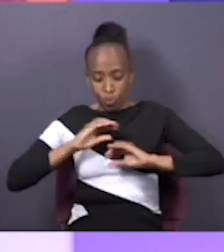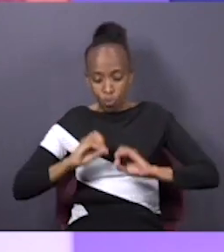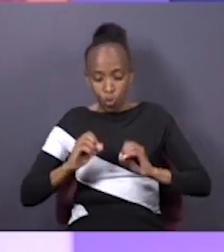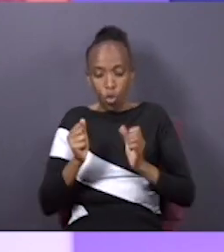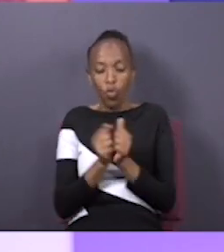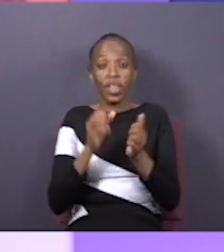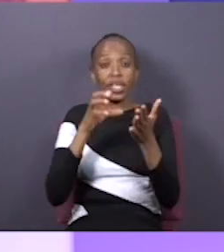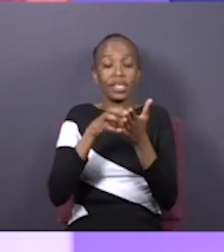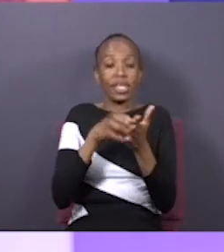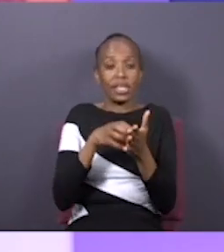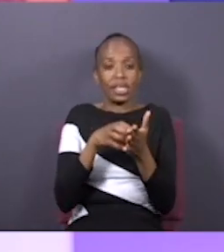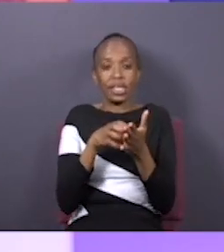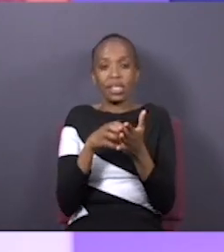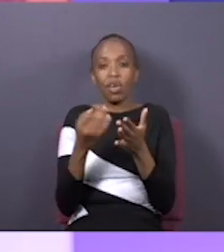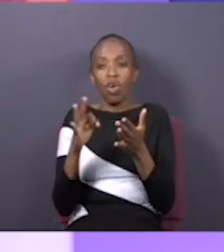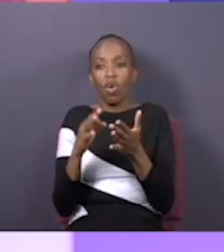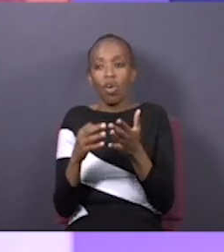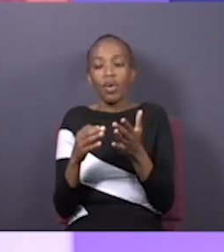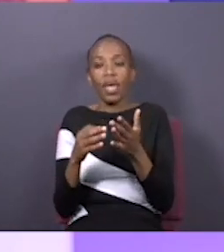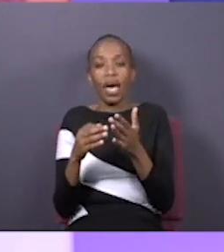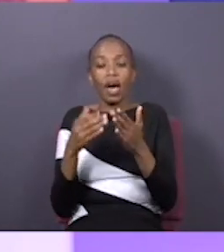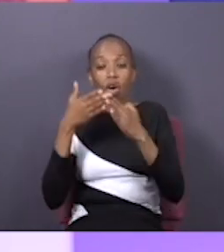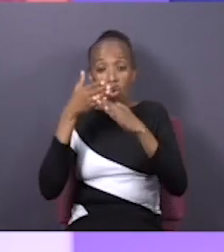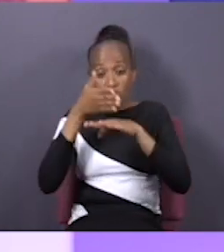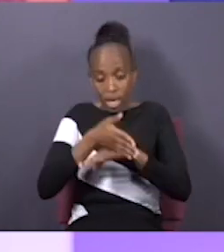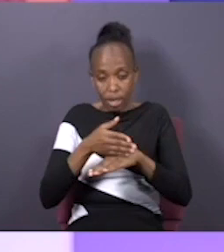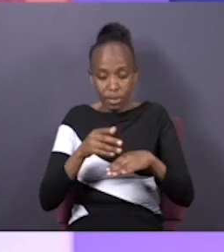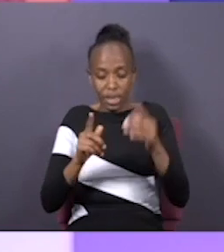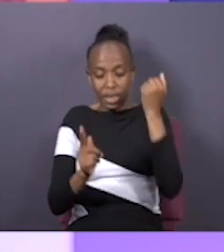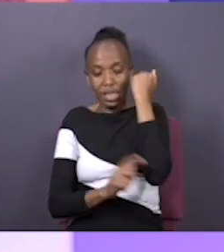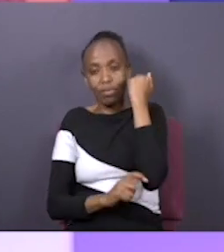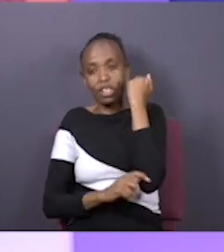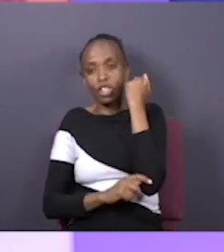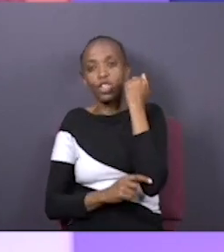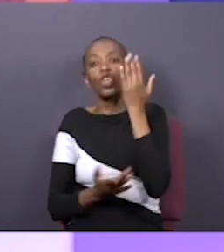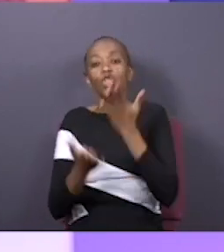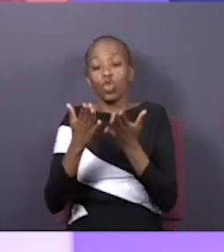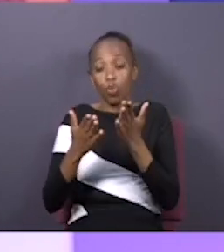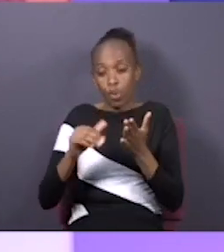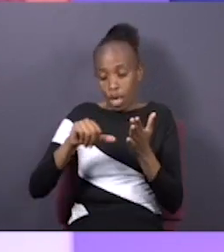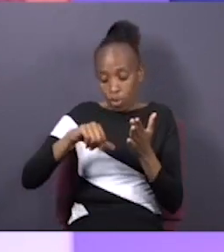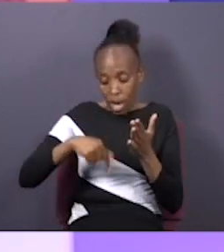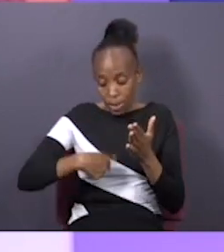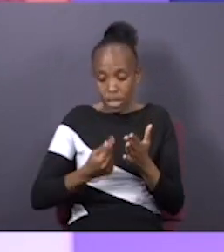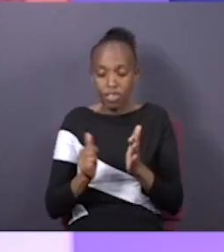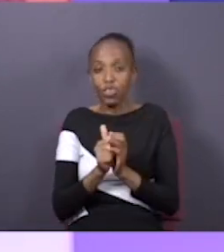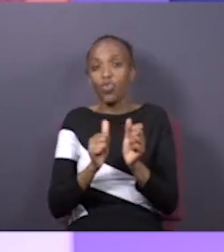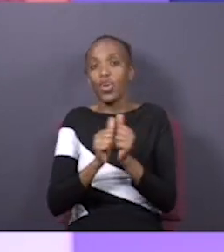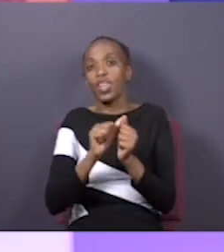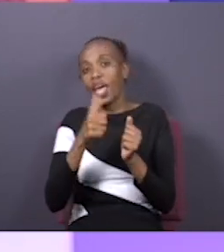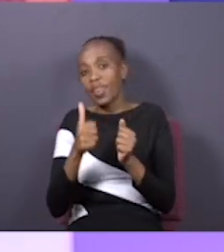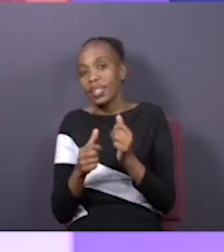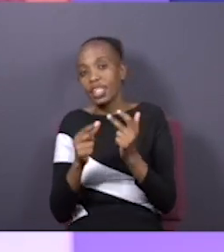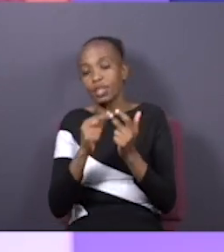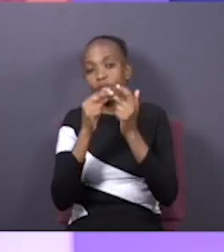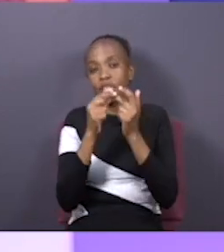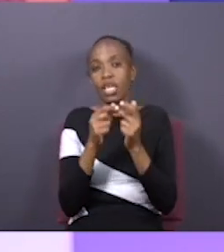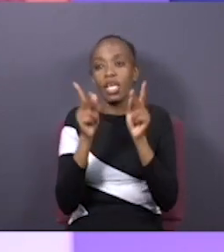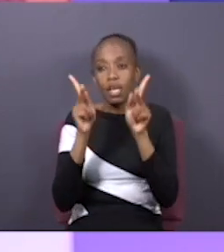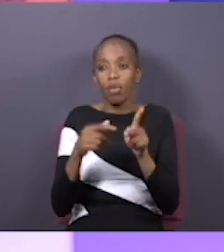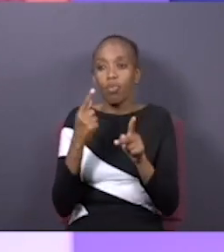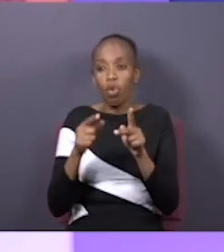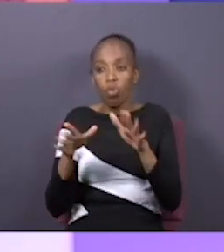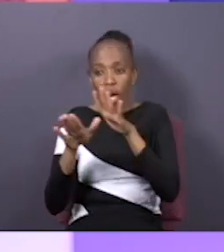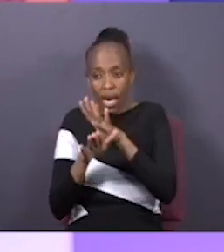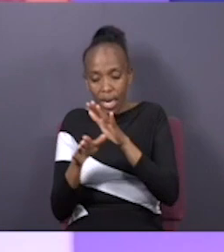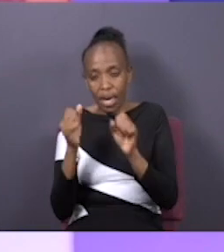dissatisfaction with the status quo overcomes the temptation to compare ourselves with others, especially those who